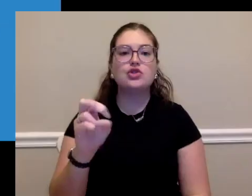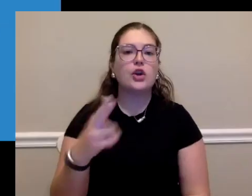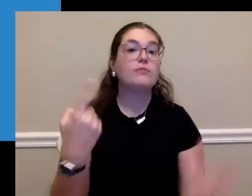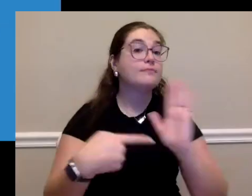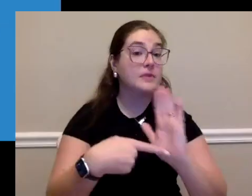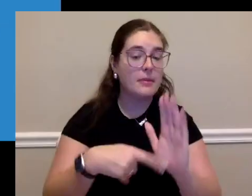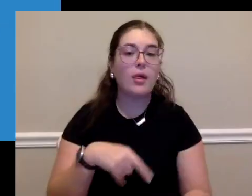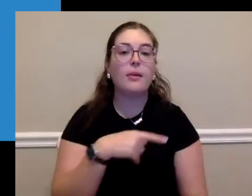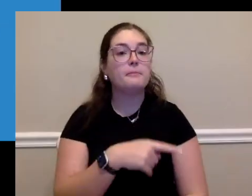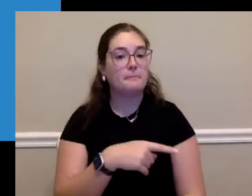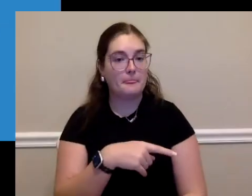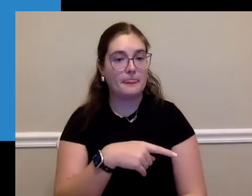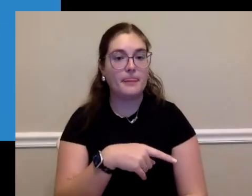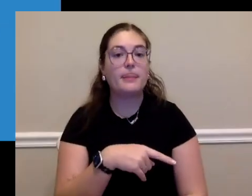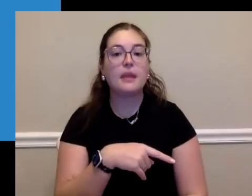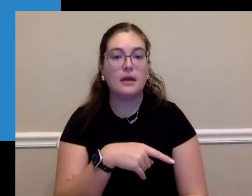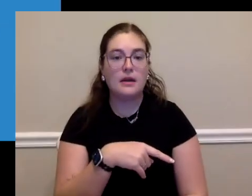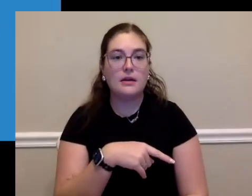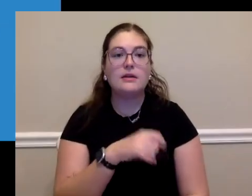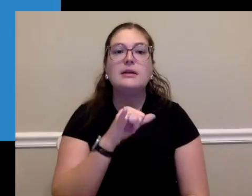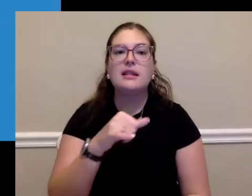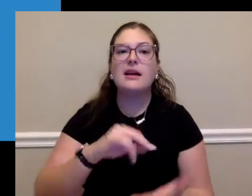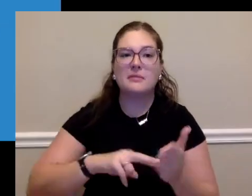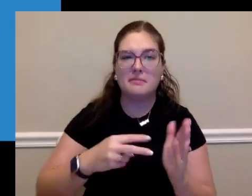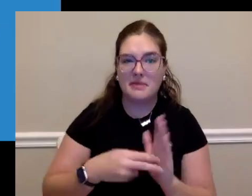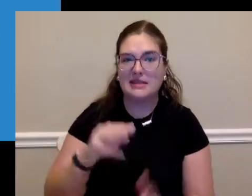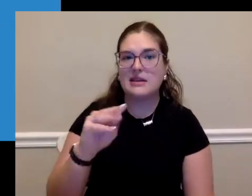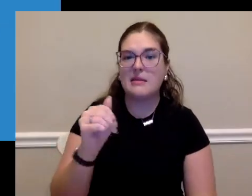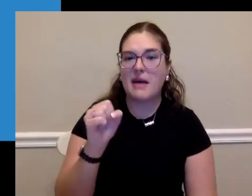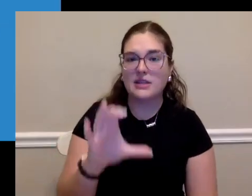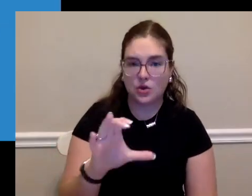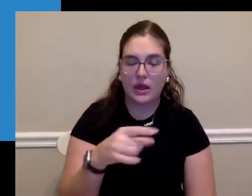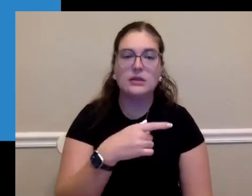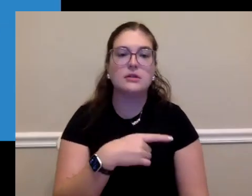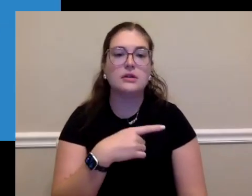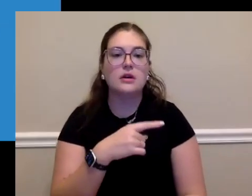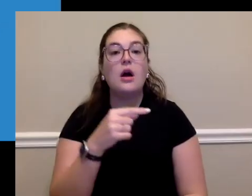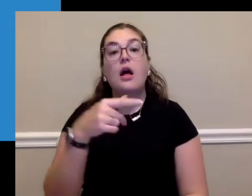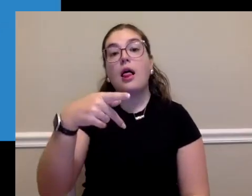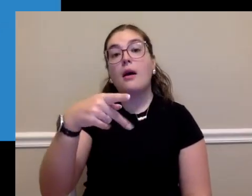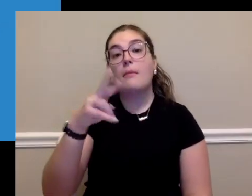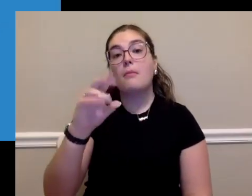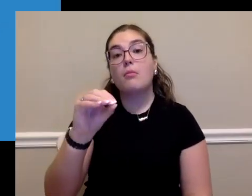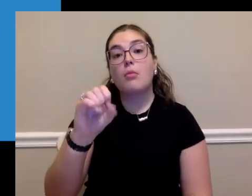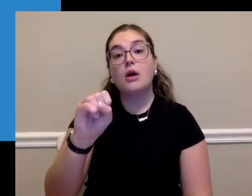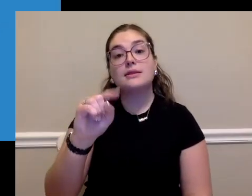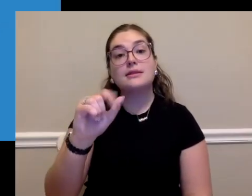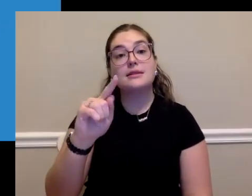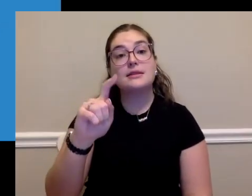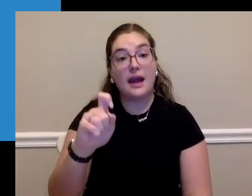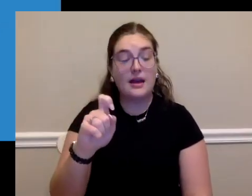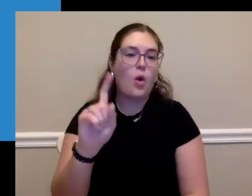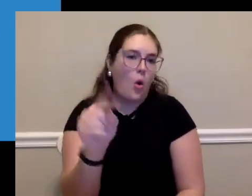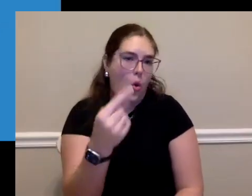hombre is masculine, but la próstata, which only men have, or biological